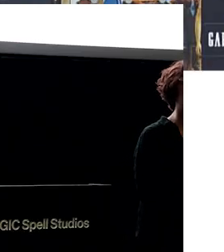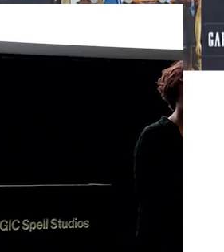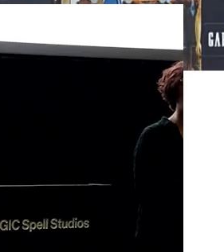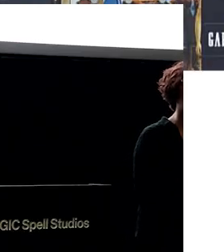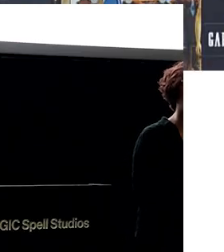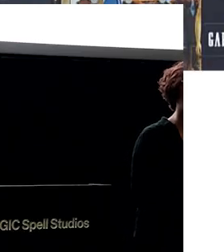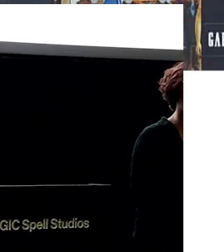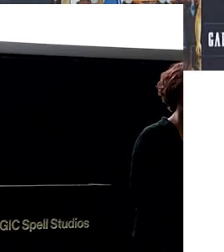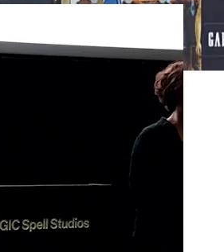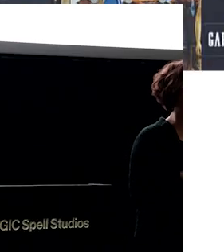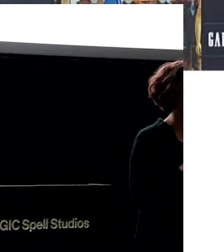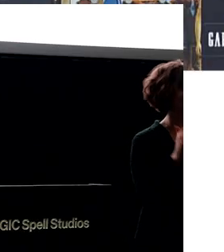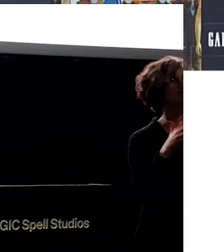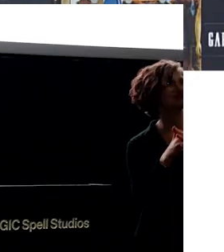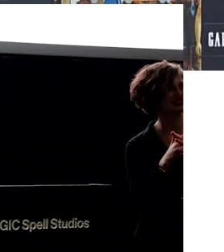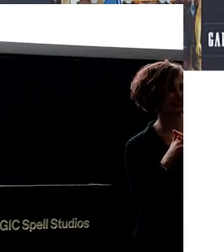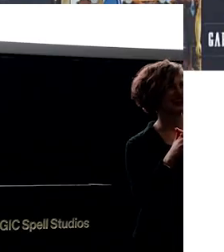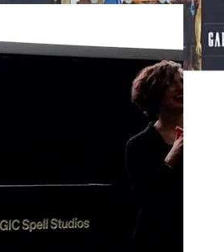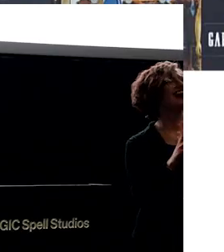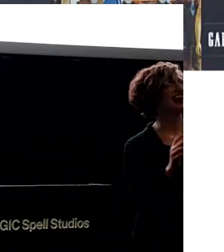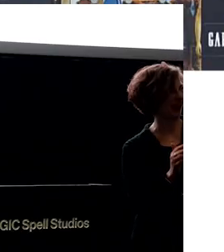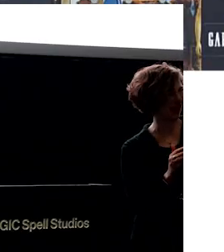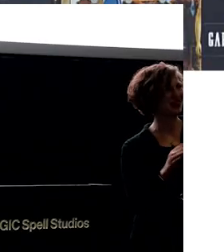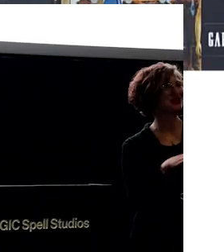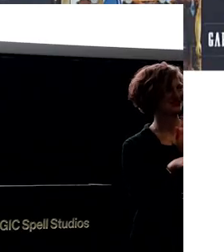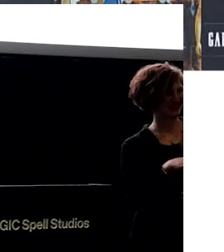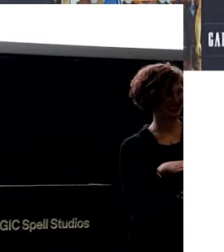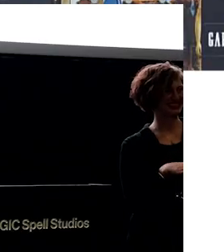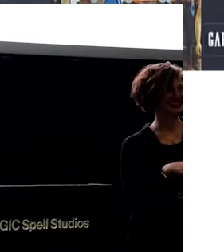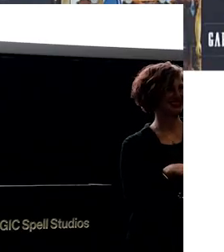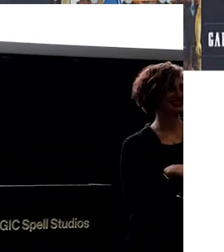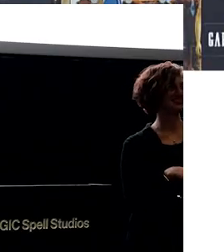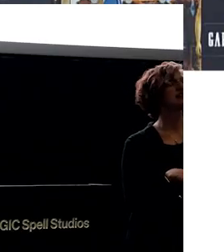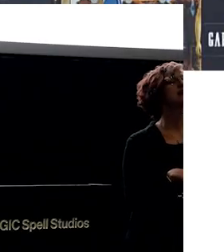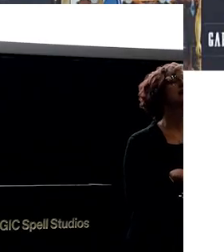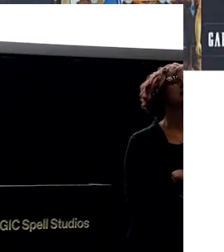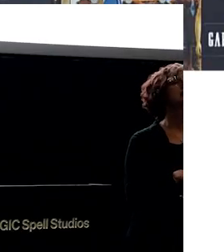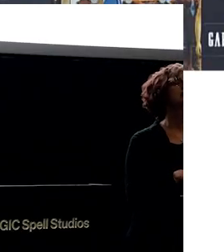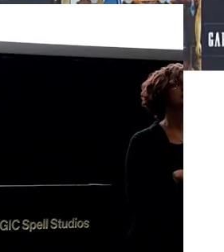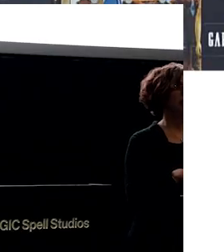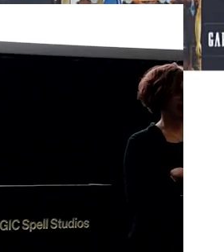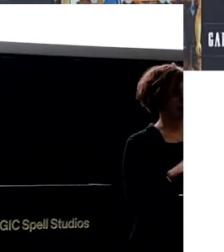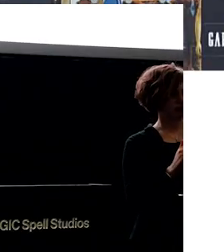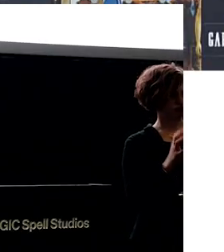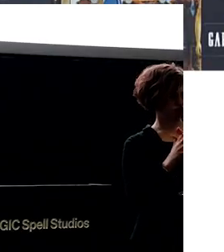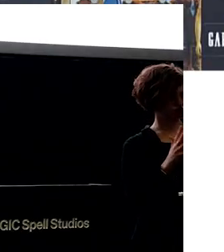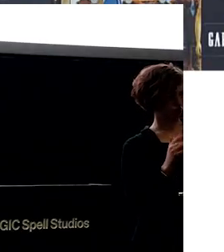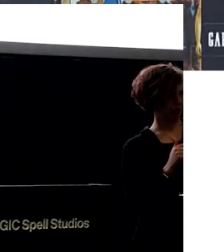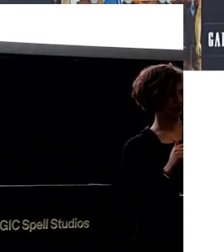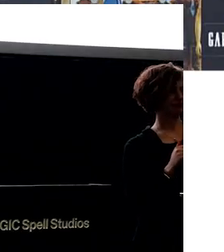business was a result of the gap that exists in our industry.